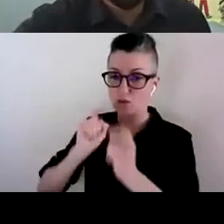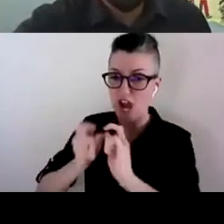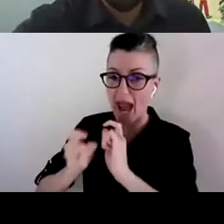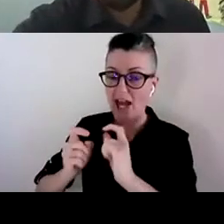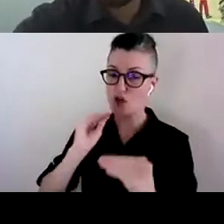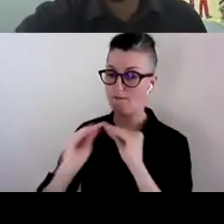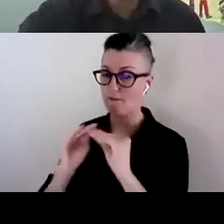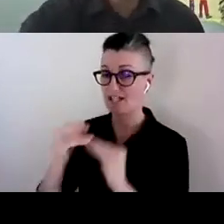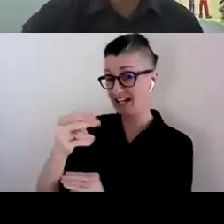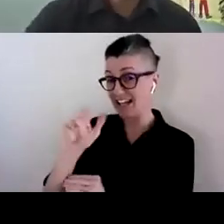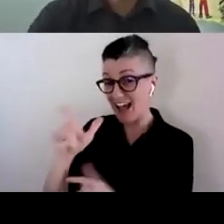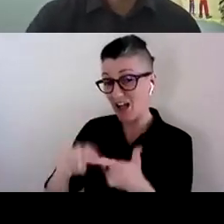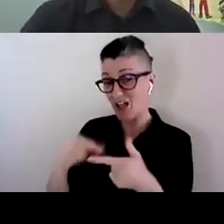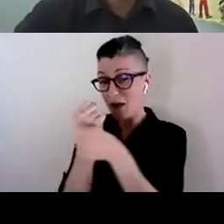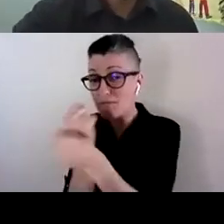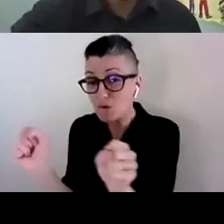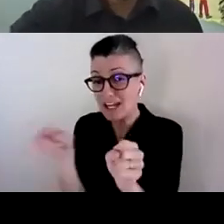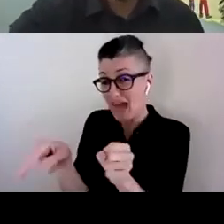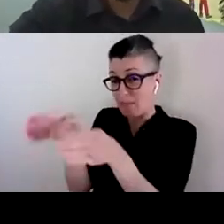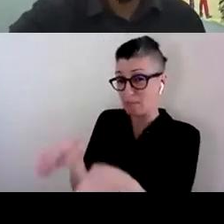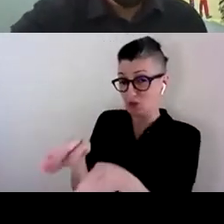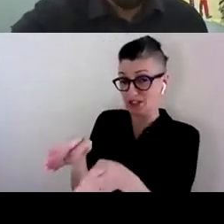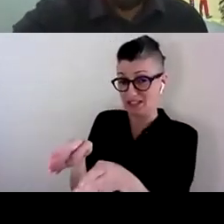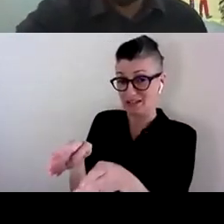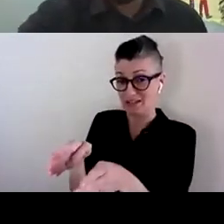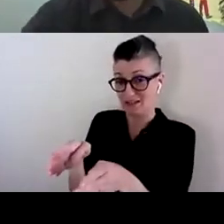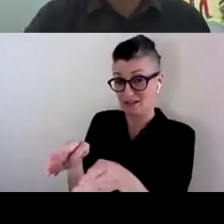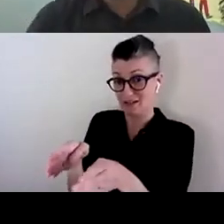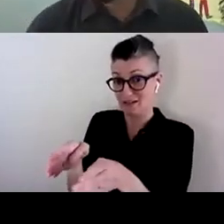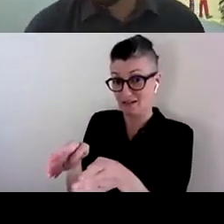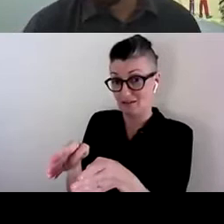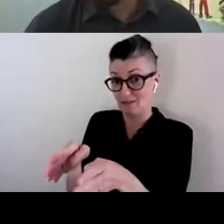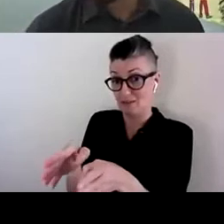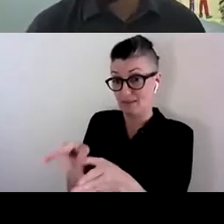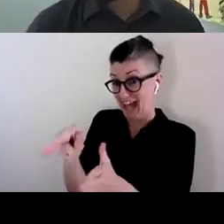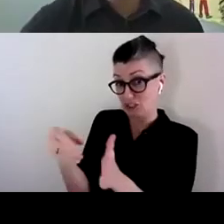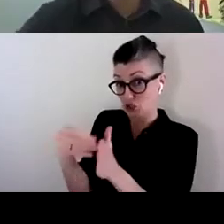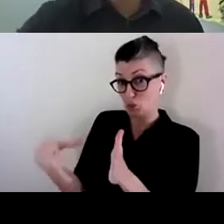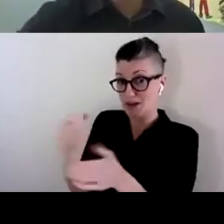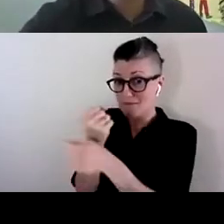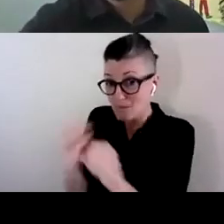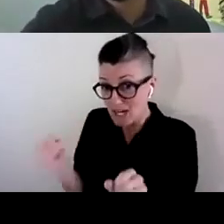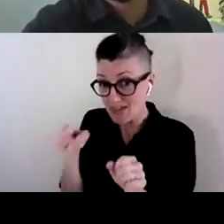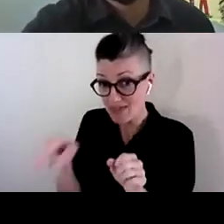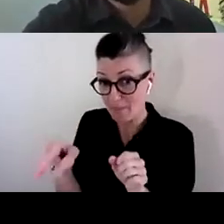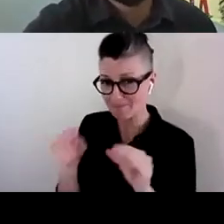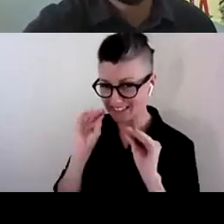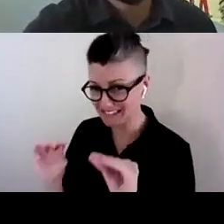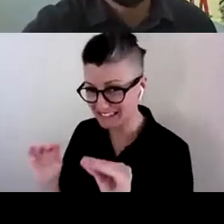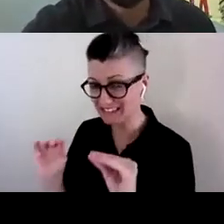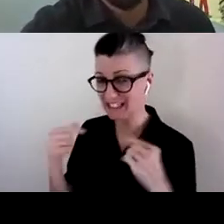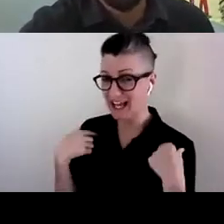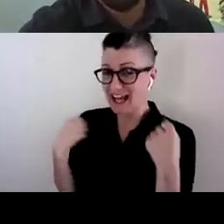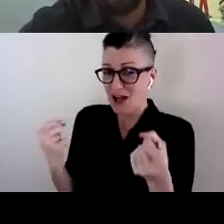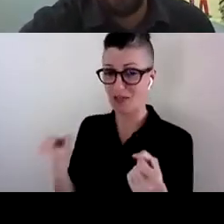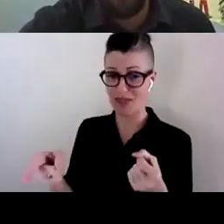or free or liberate the individual, but not just the individual. The education must also heal or fix